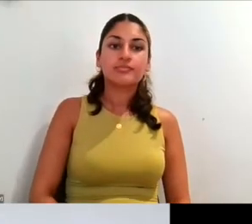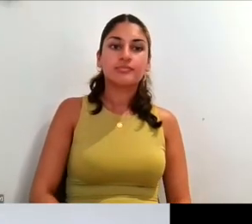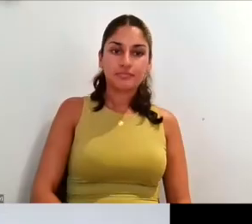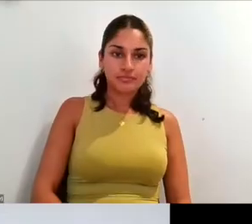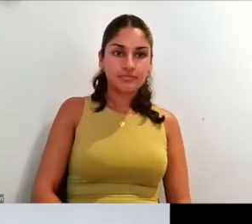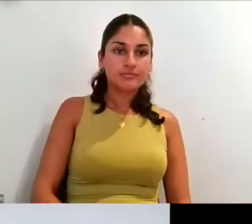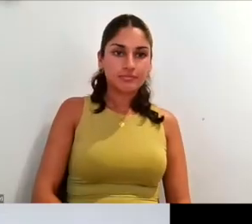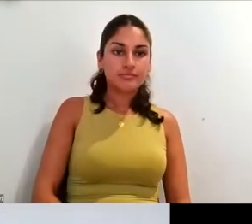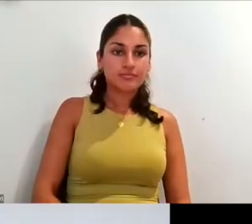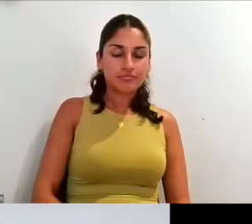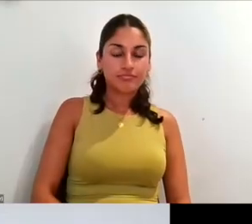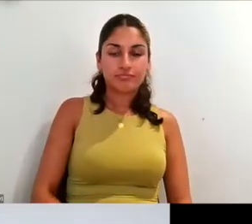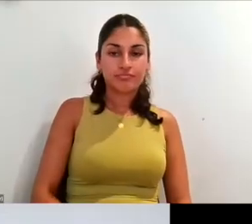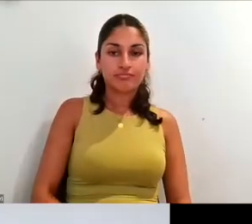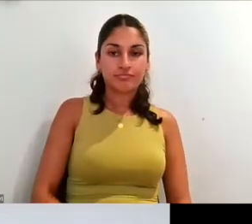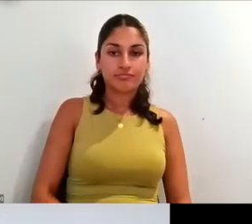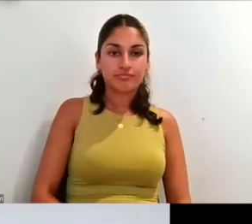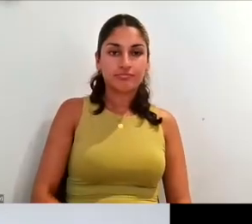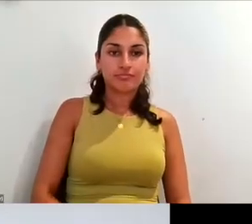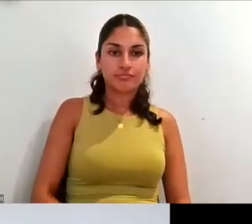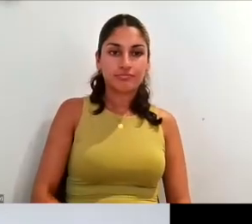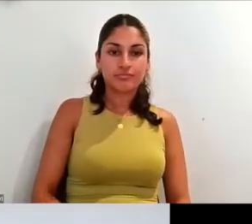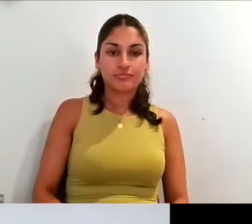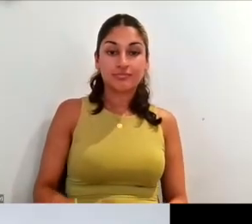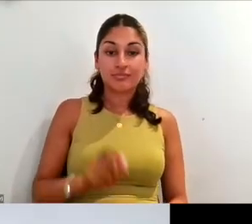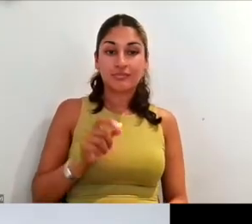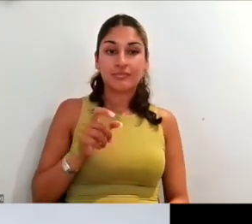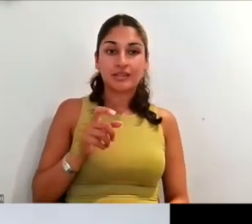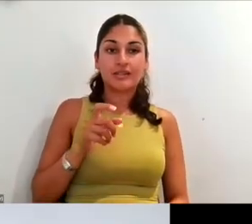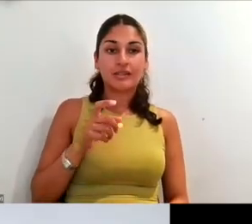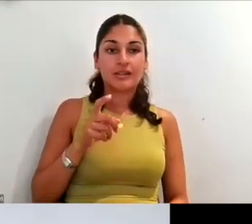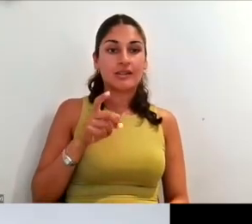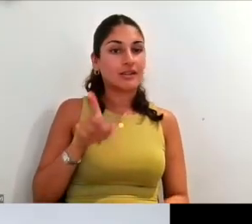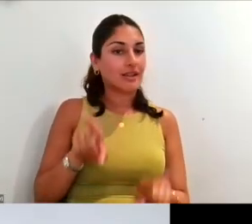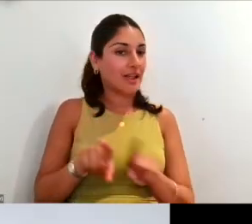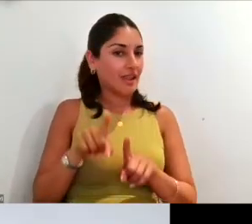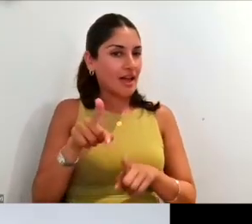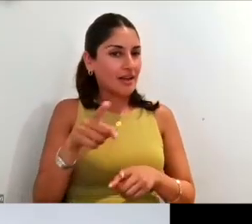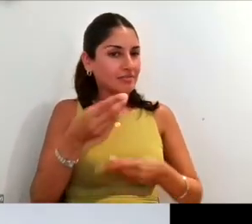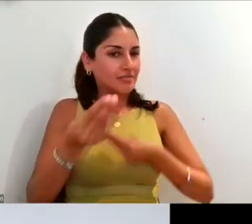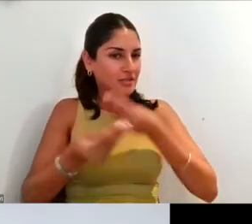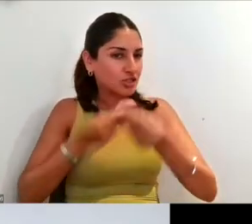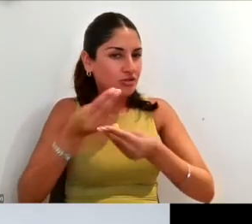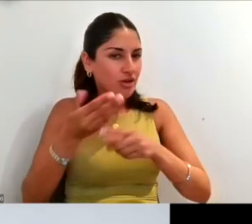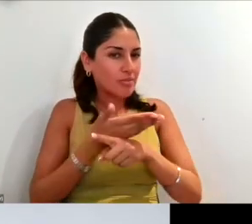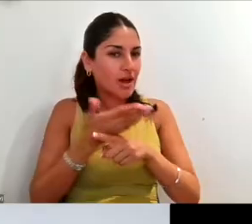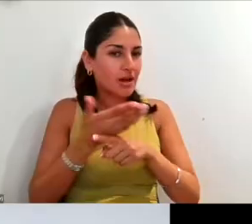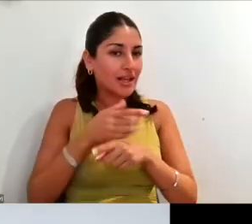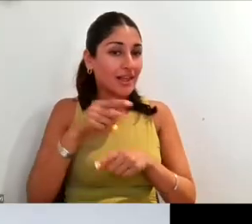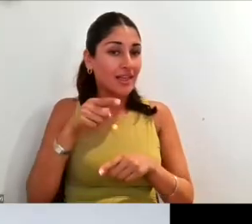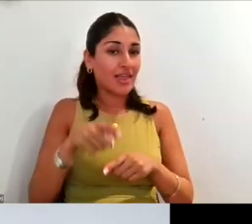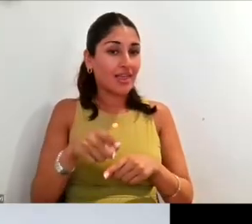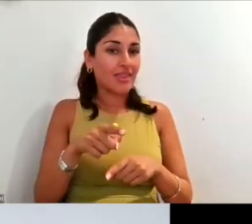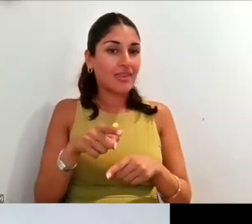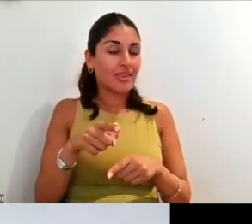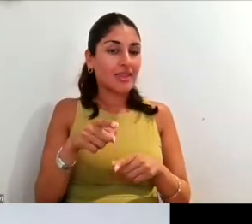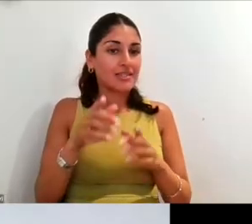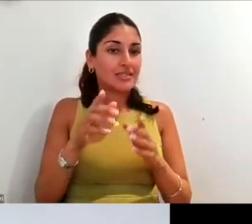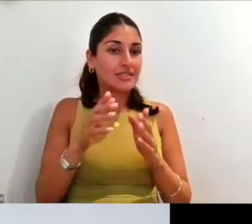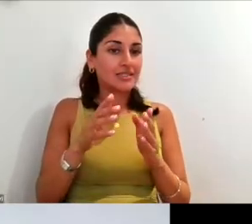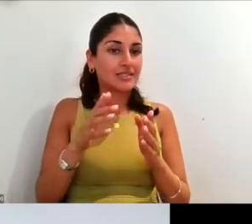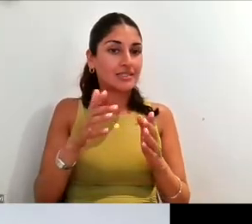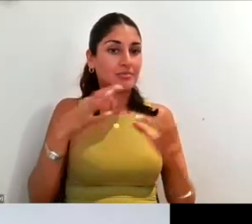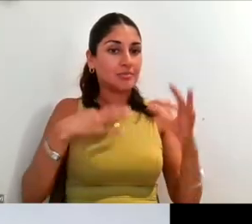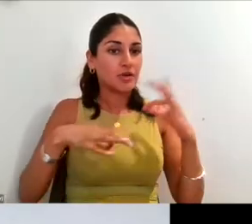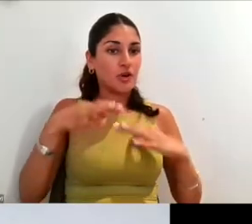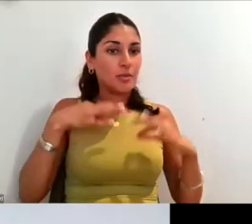like you said at the beginning of the beginning of our time together today, this piece is auto-fictional. So some of it is